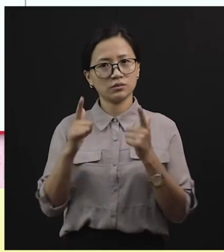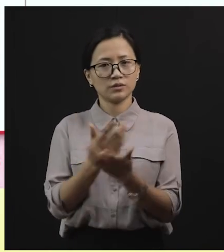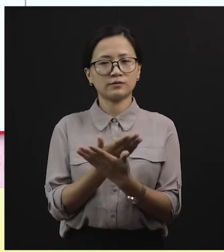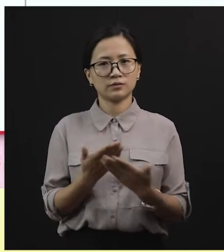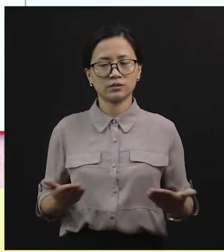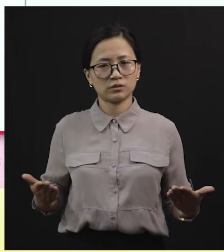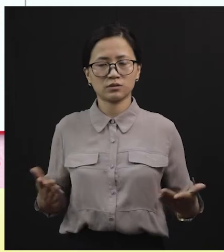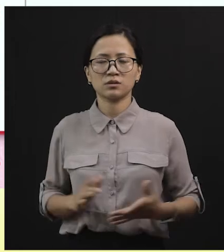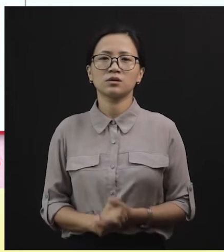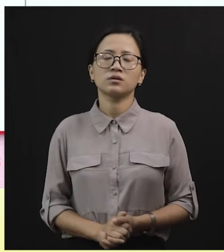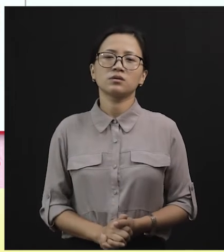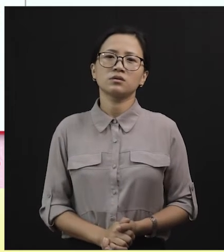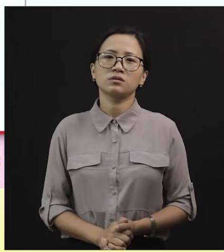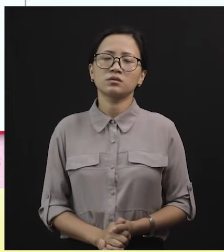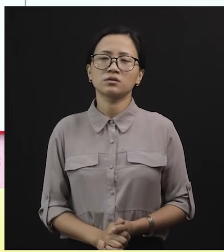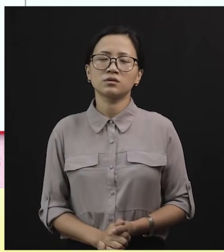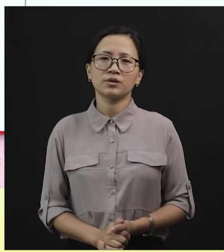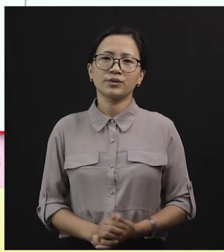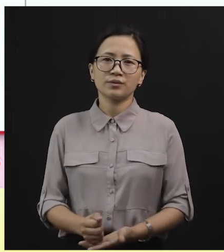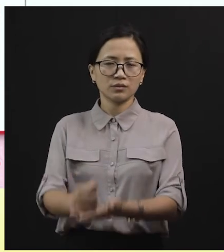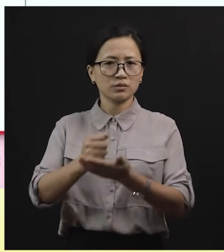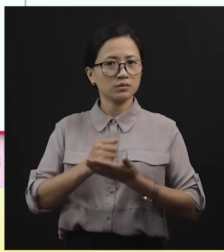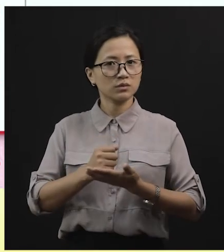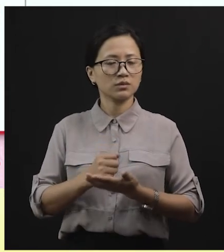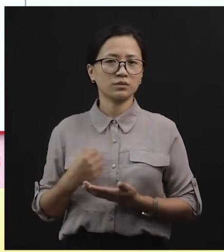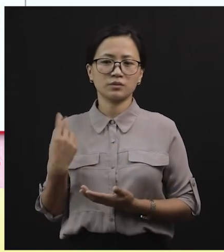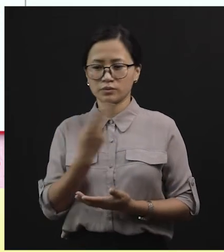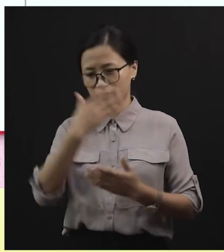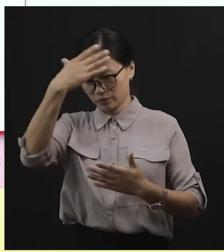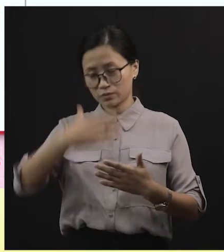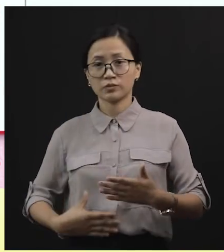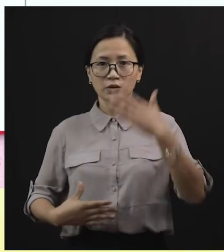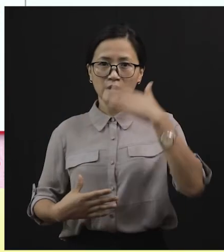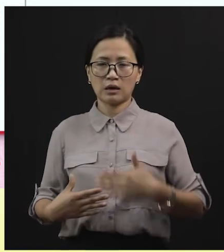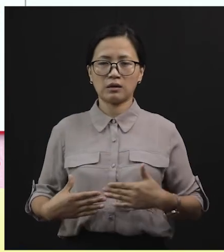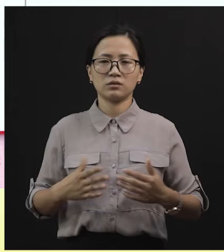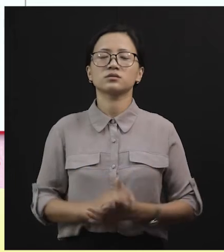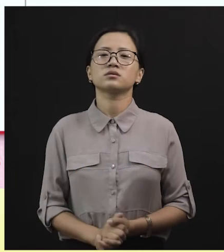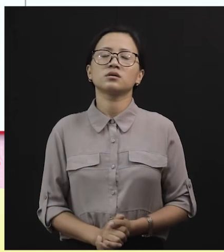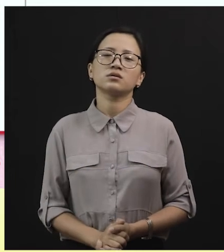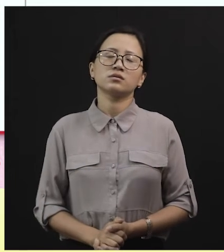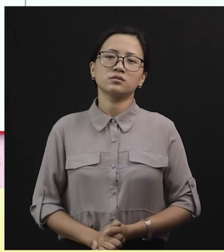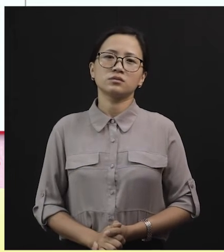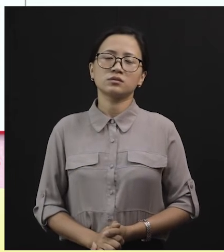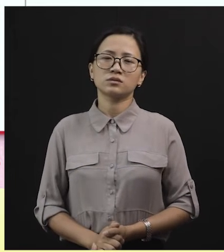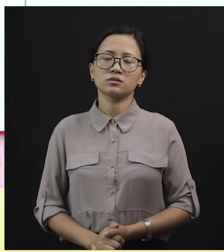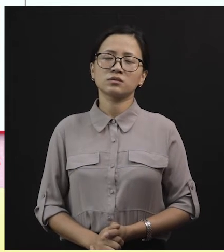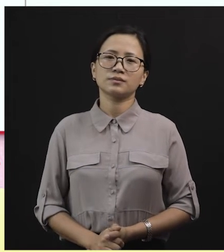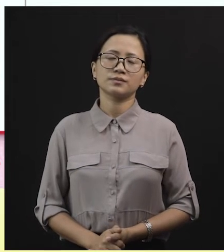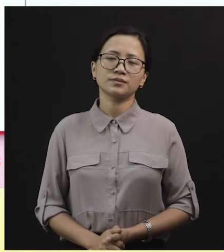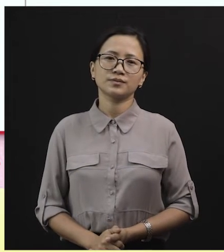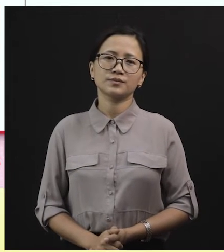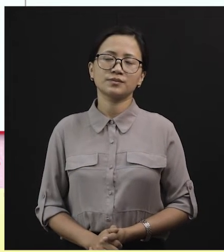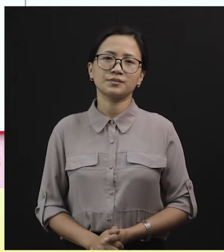the help of human beings. It runs around in the kitchen. So it is called,